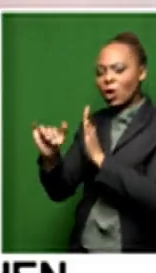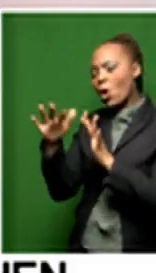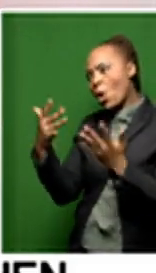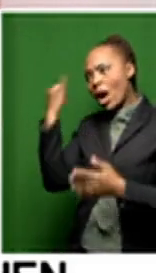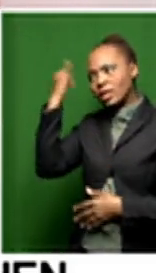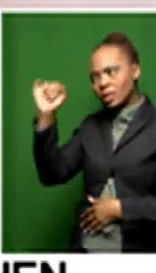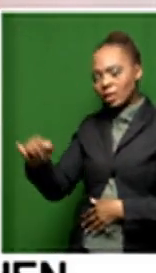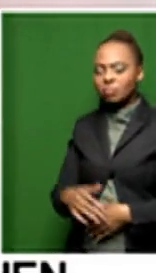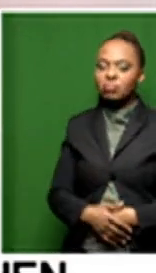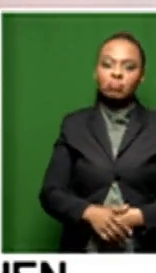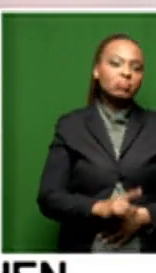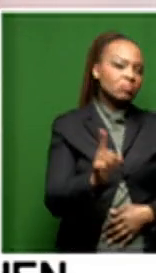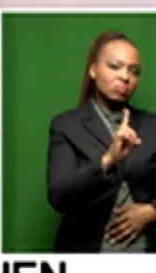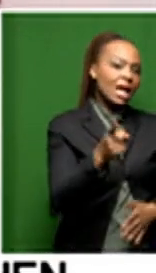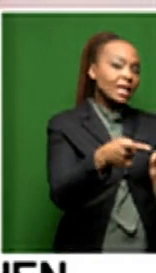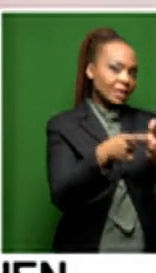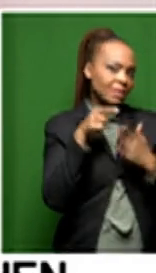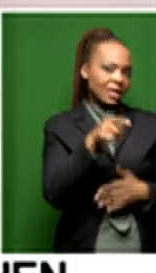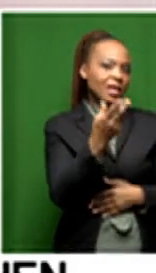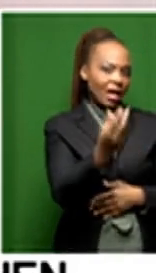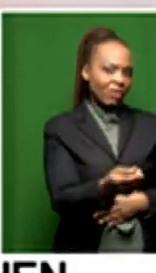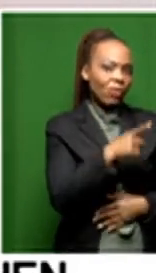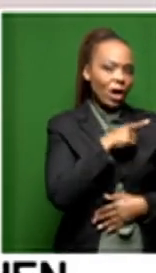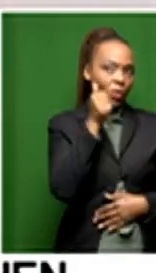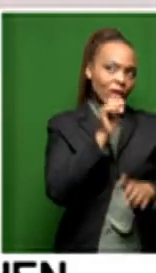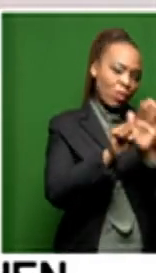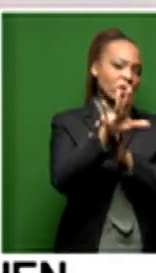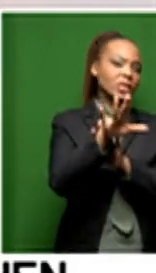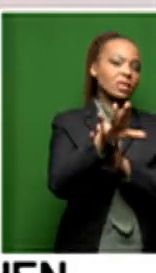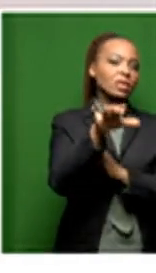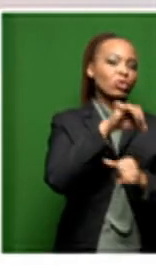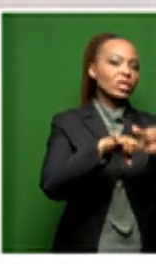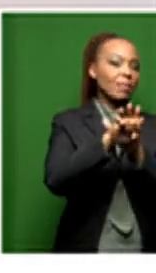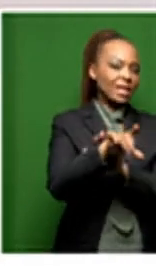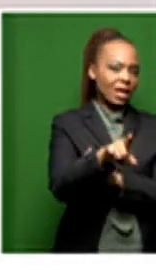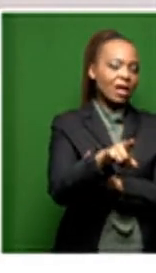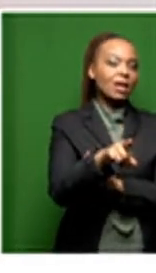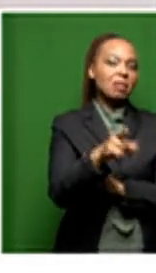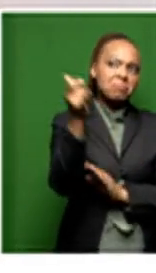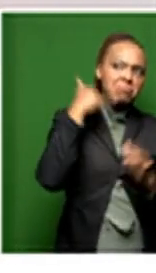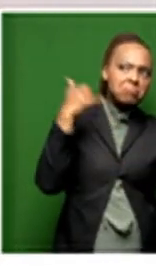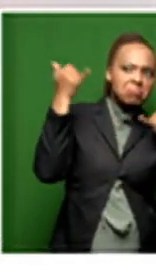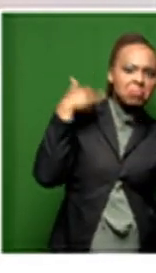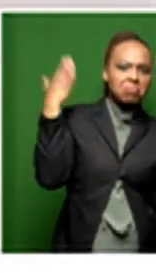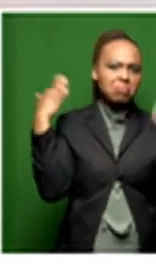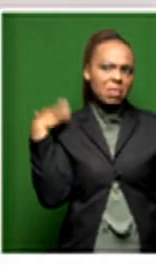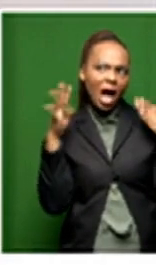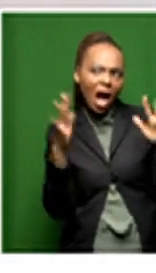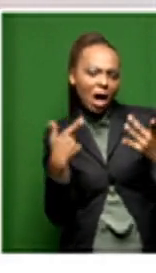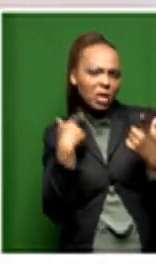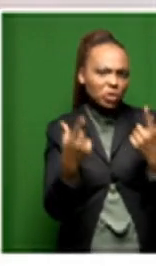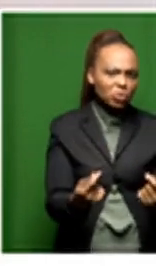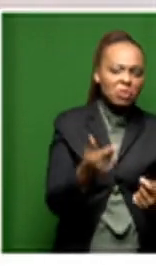There was a demand because every time I post it, I either get calls or I get messages. How do I make this? Can I please have